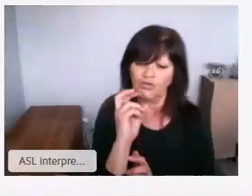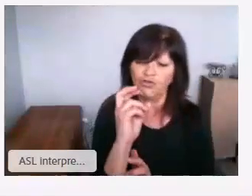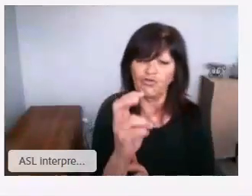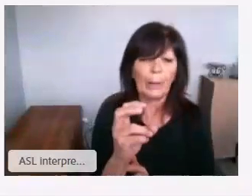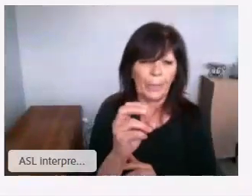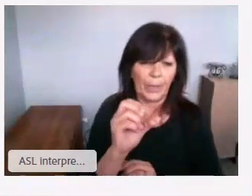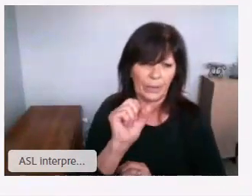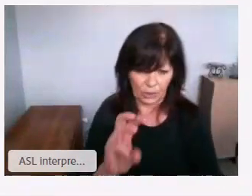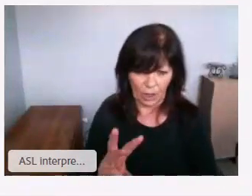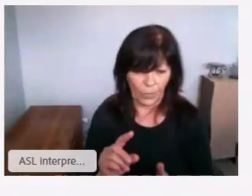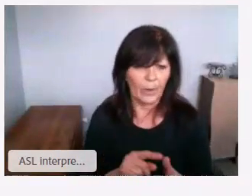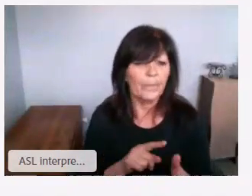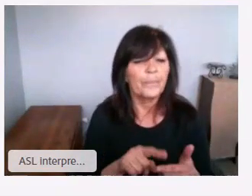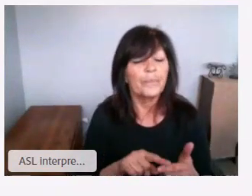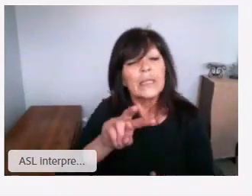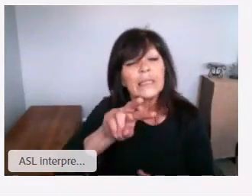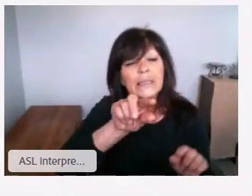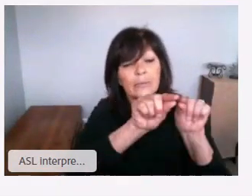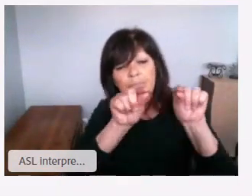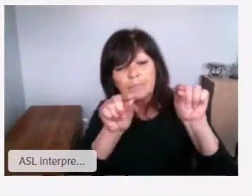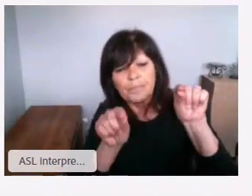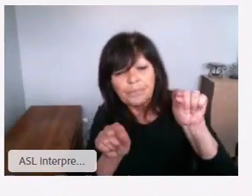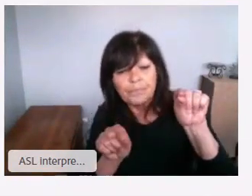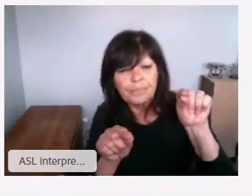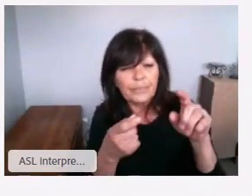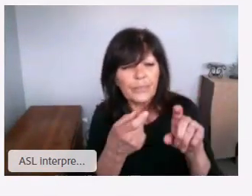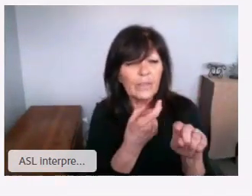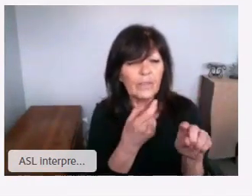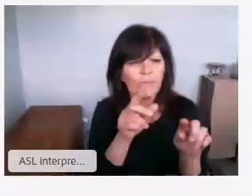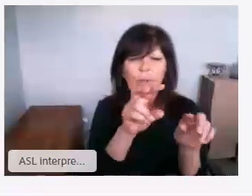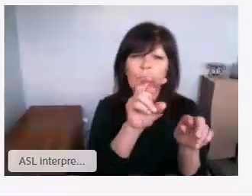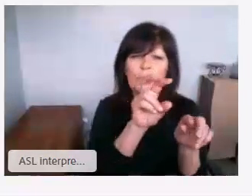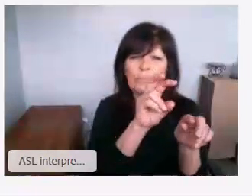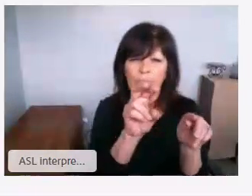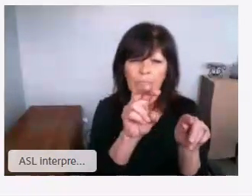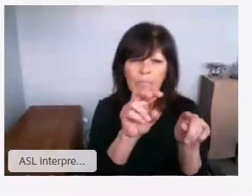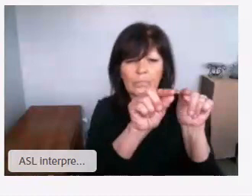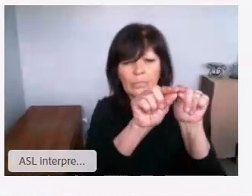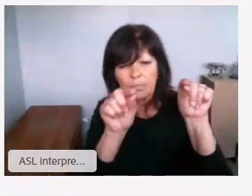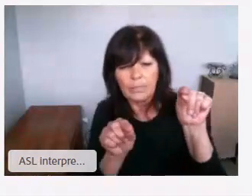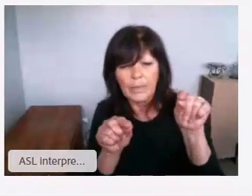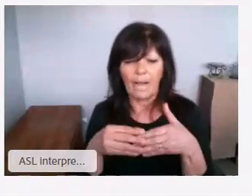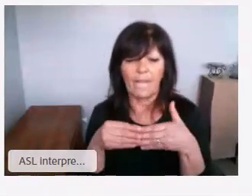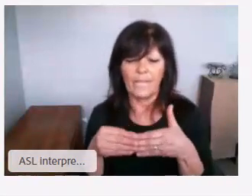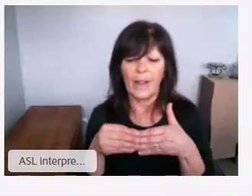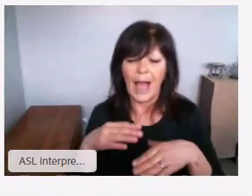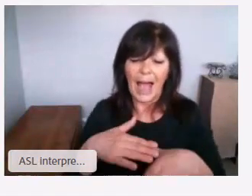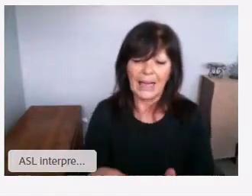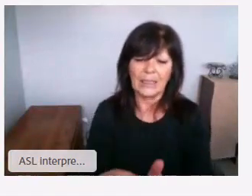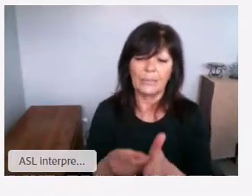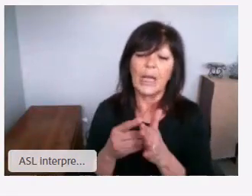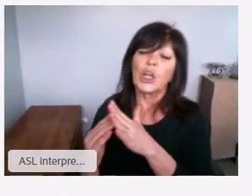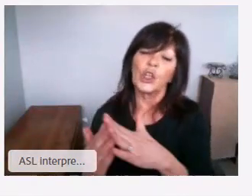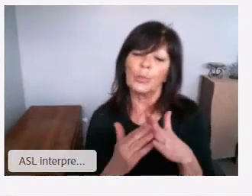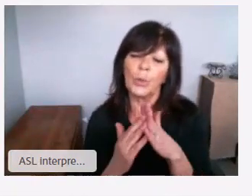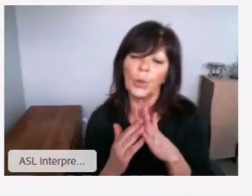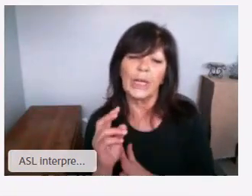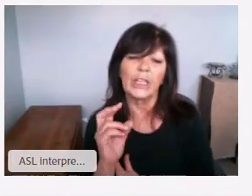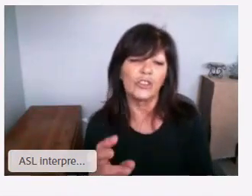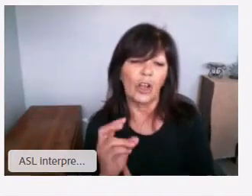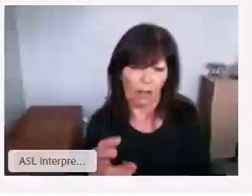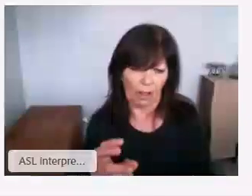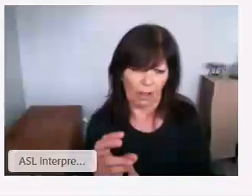second element on the screen here for the flow from the trip platform is our flexible on-demand community shuttle offering service within the defined